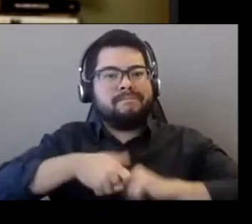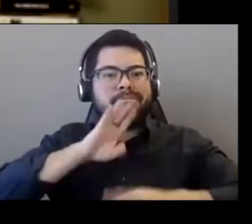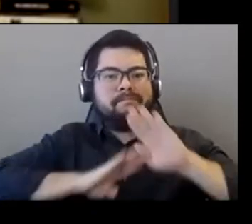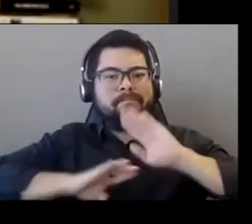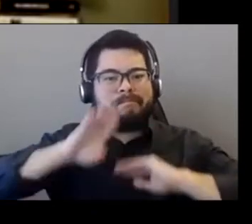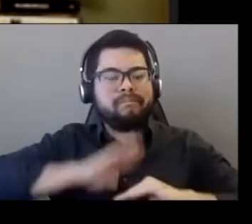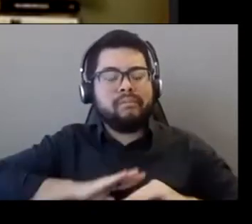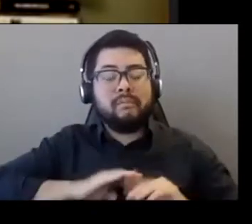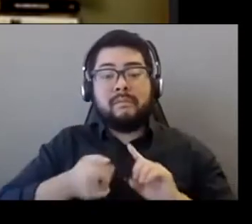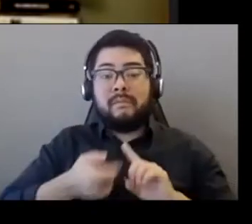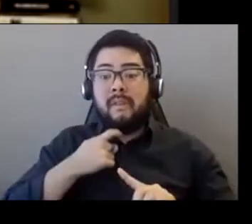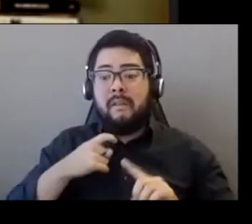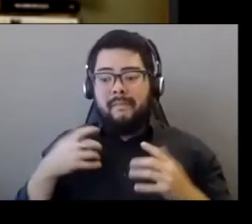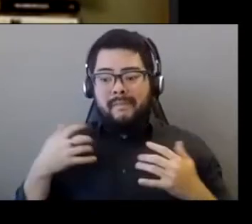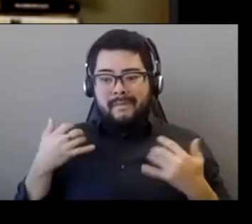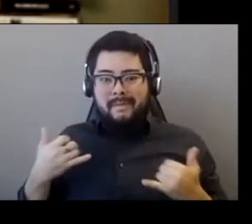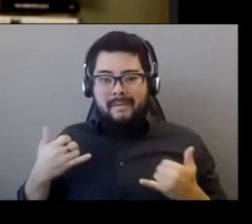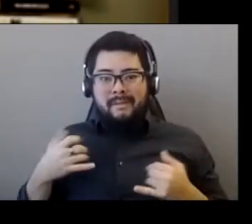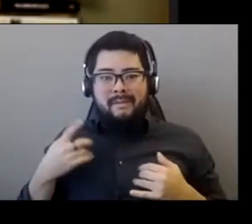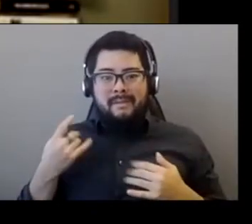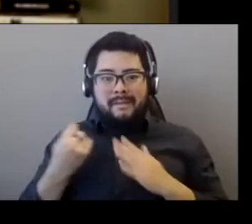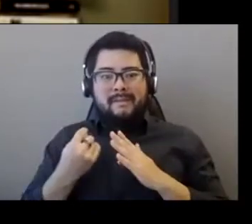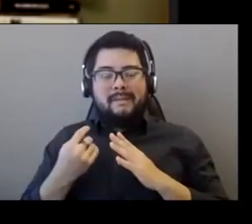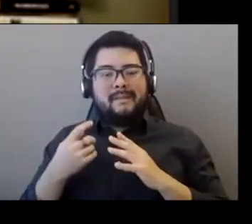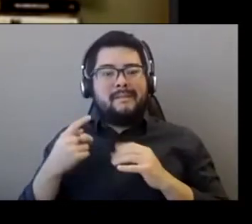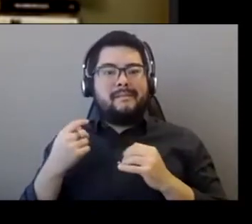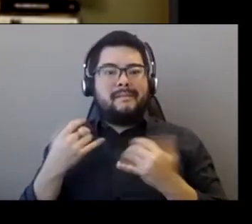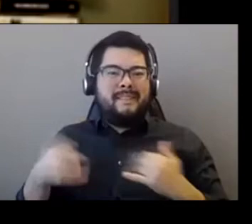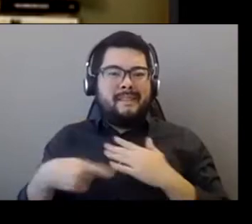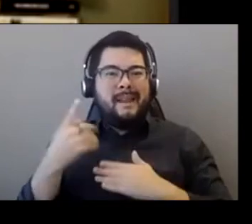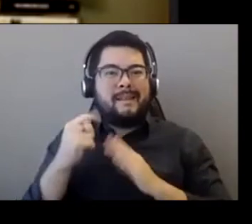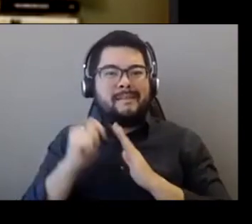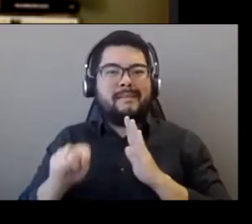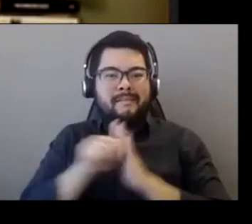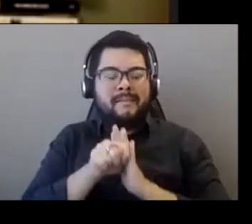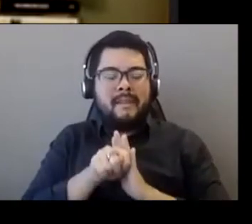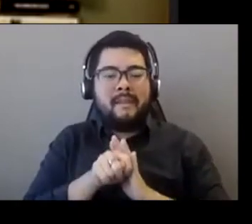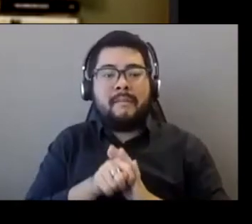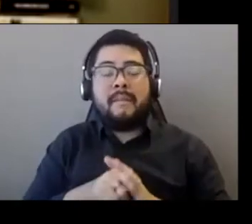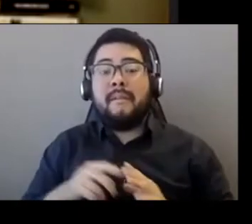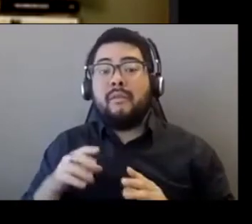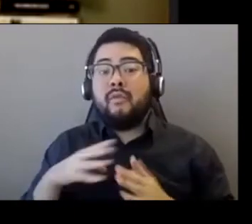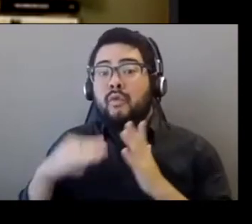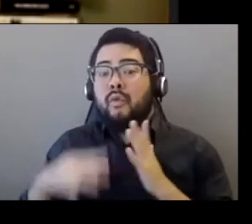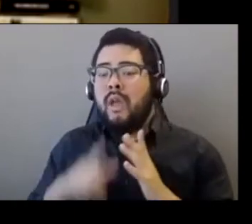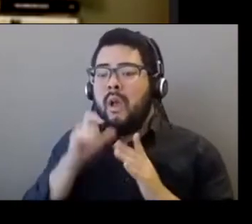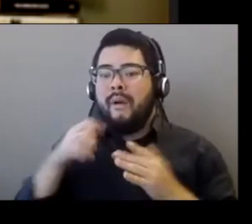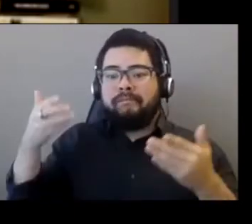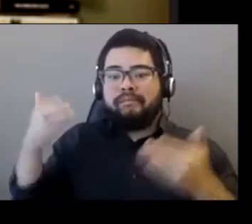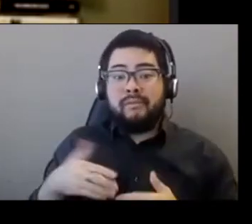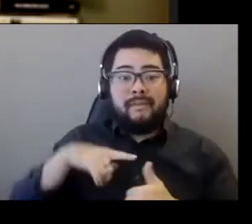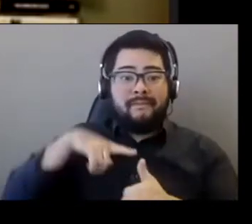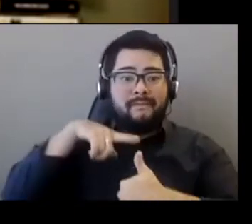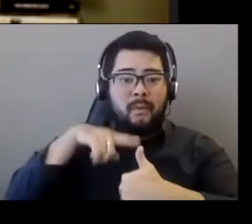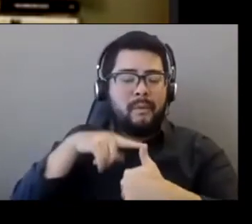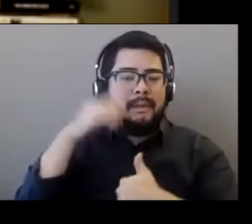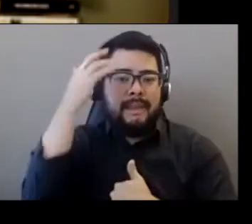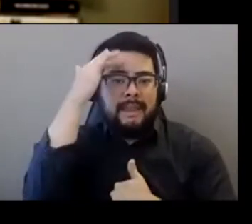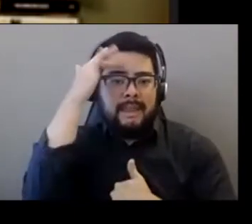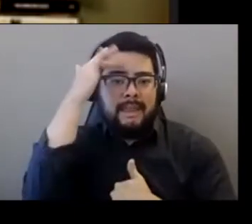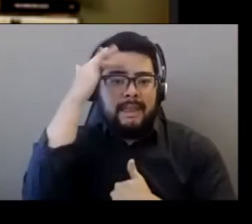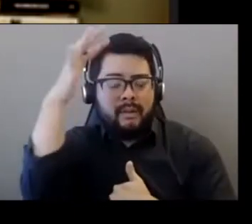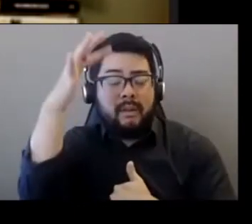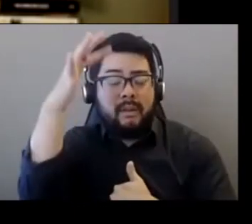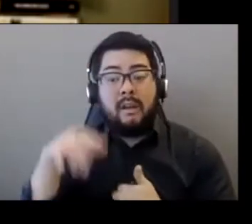modern academic environment was that students, for instance, were introduced to theory first. And based